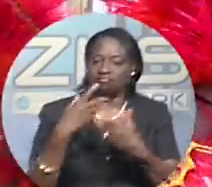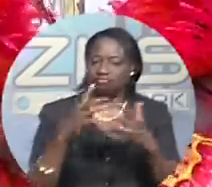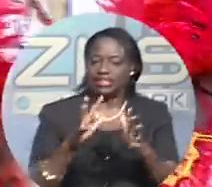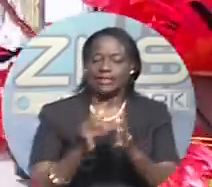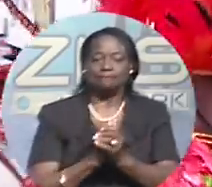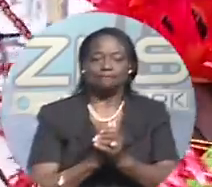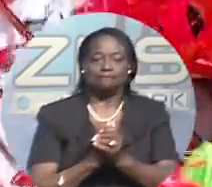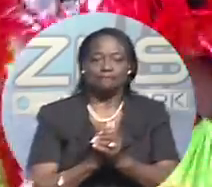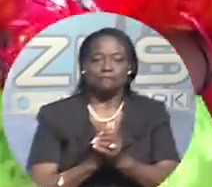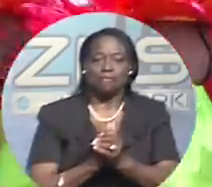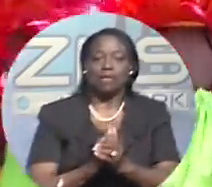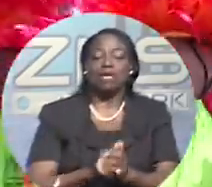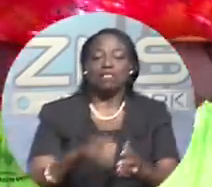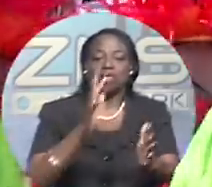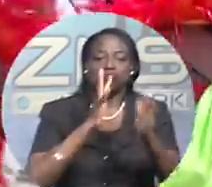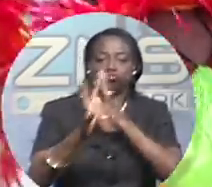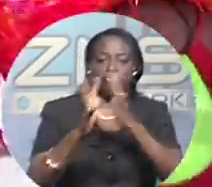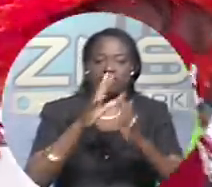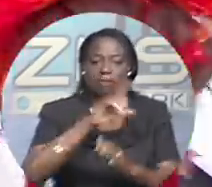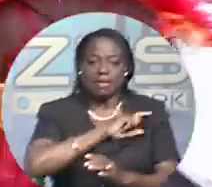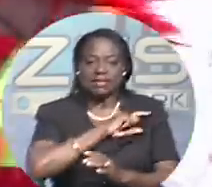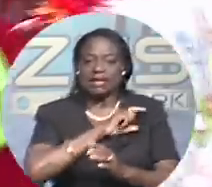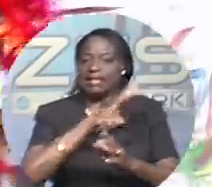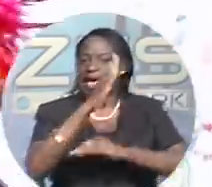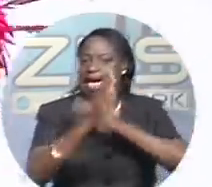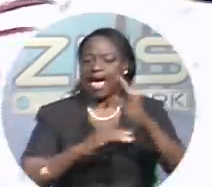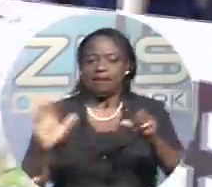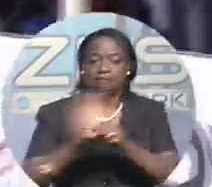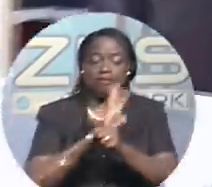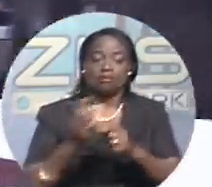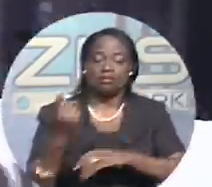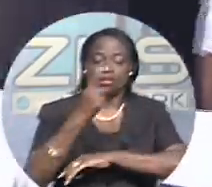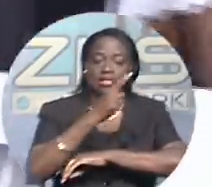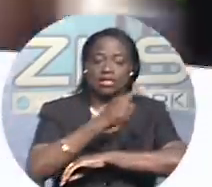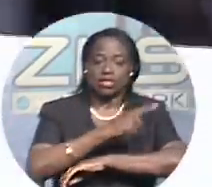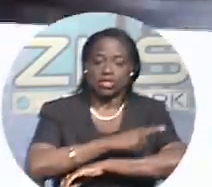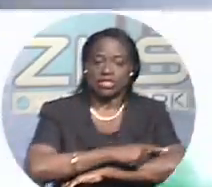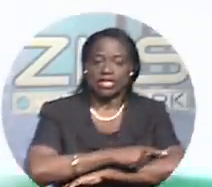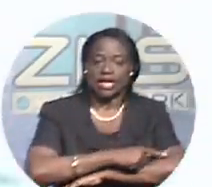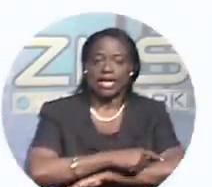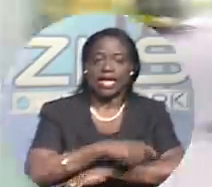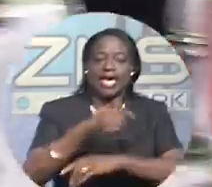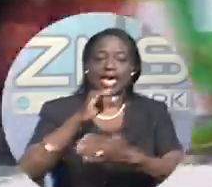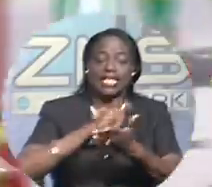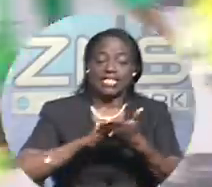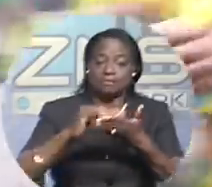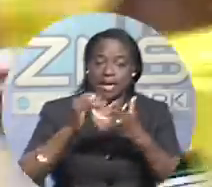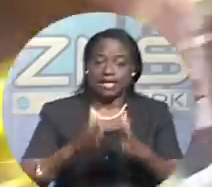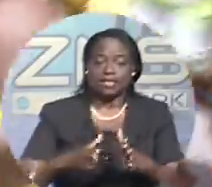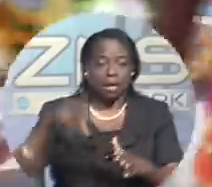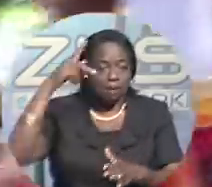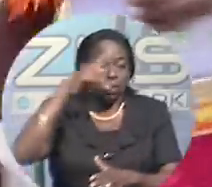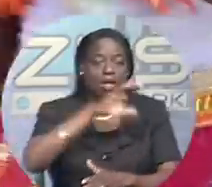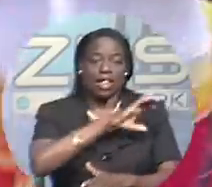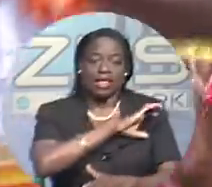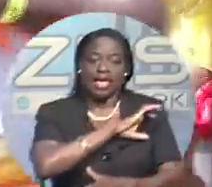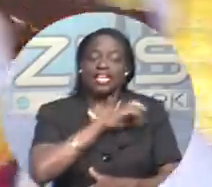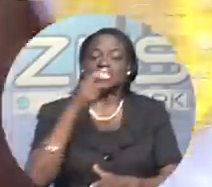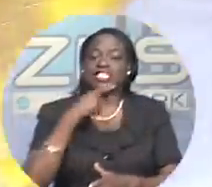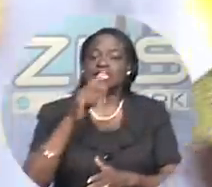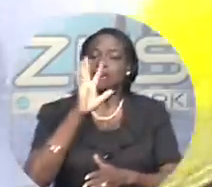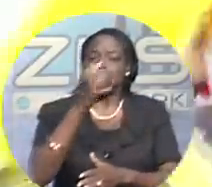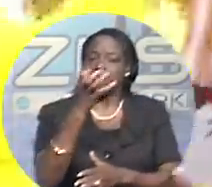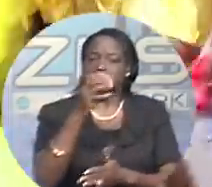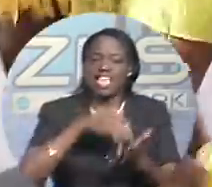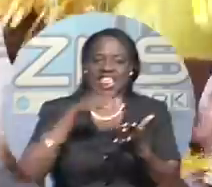denying traffic officers had their hands full today. Inspector Paul Cash of the Traffic Department estimated that at least 15,000